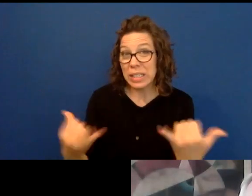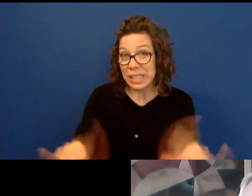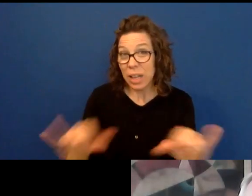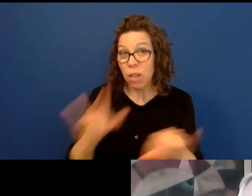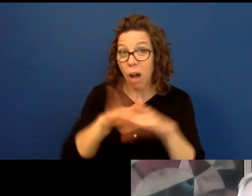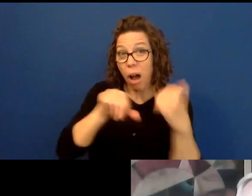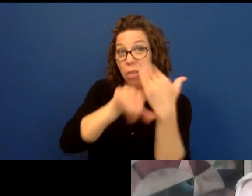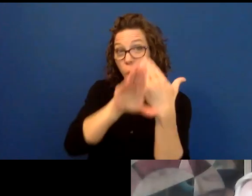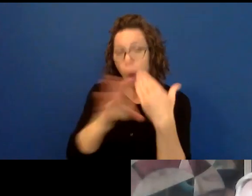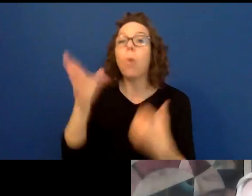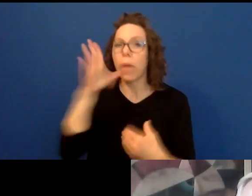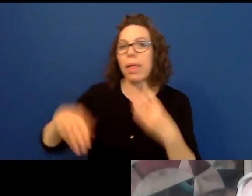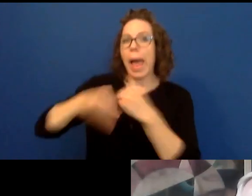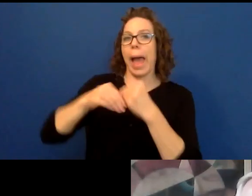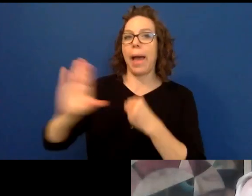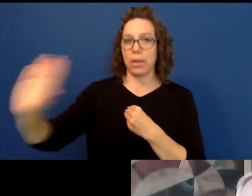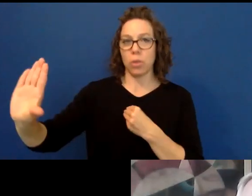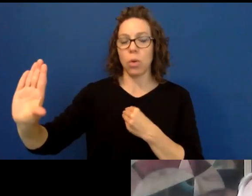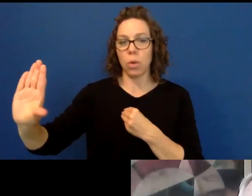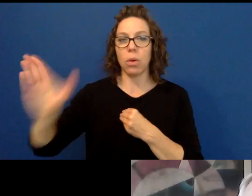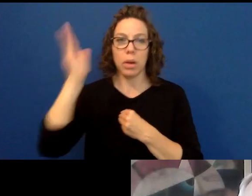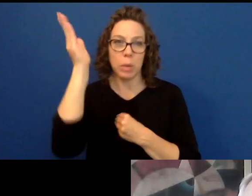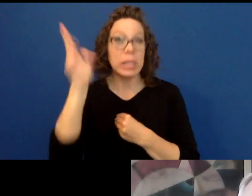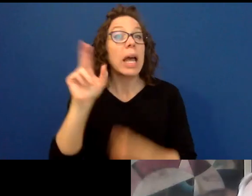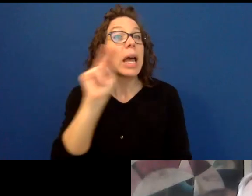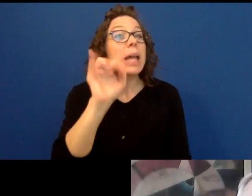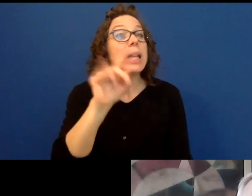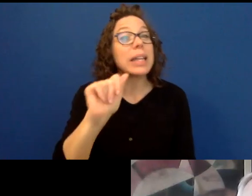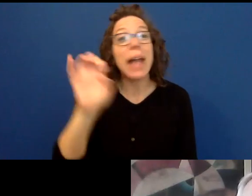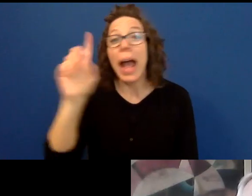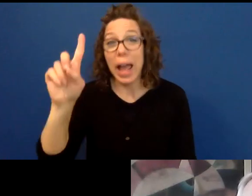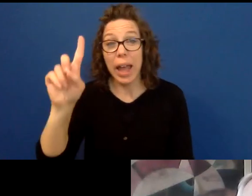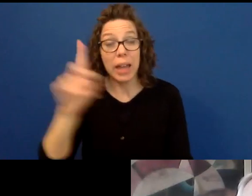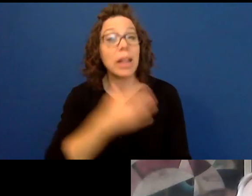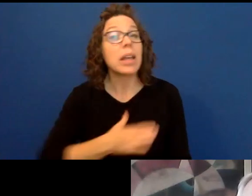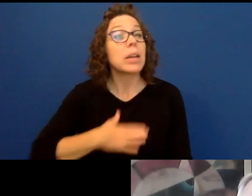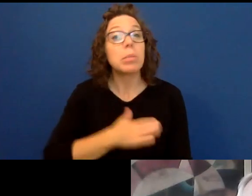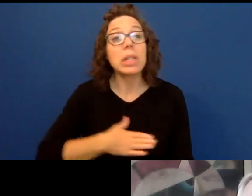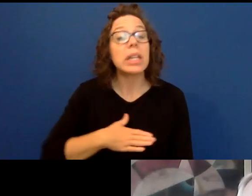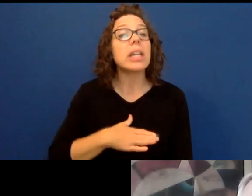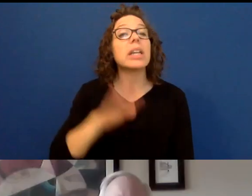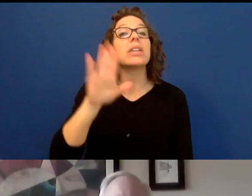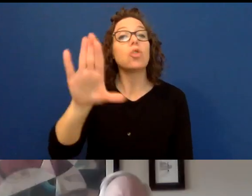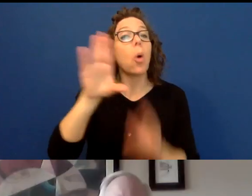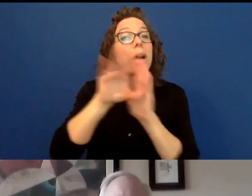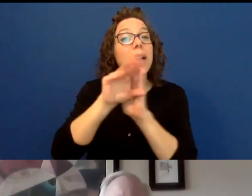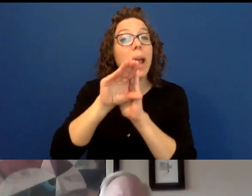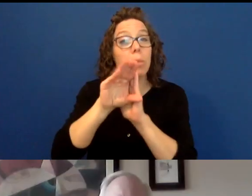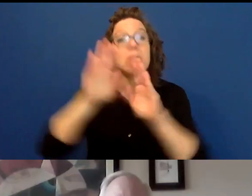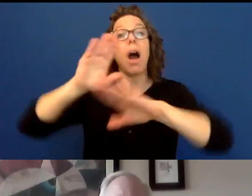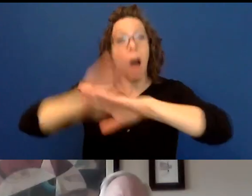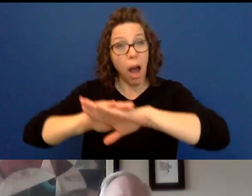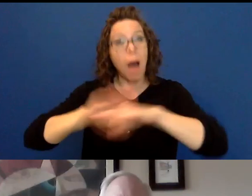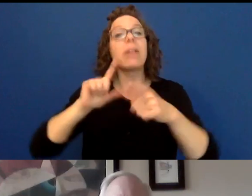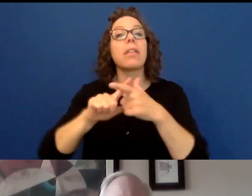make sure and add her into that. So Nita and Ed, we would encourage you to bring your cameras back on and we can go to the